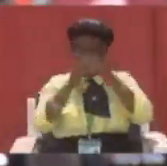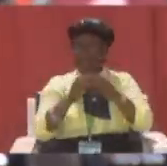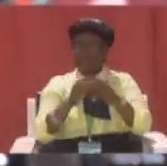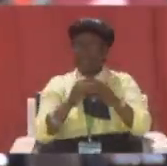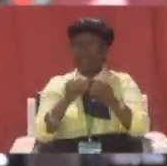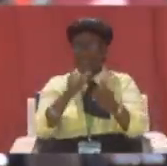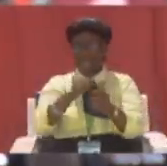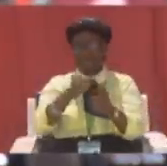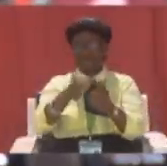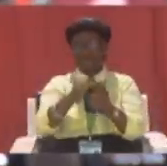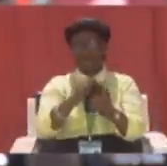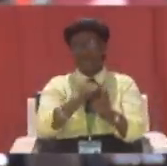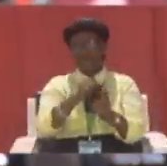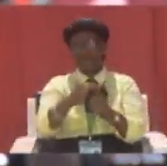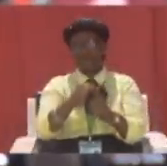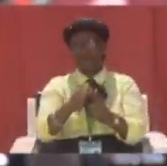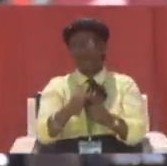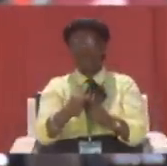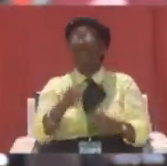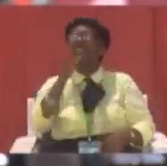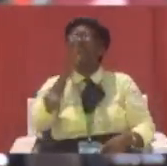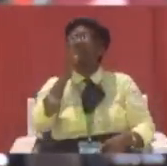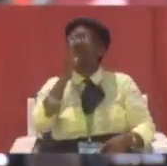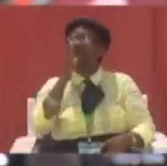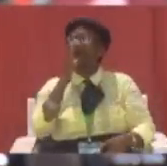The mother was an adulteress.